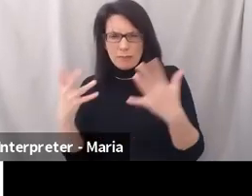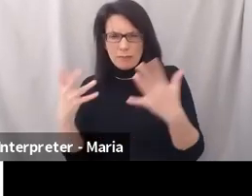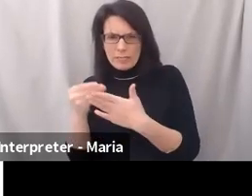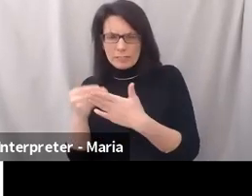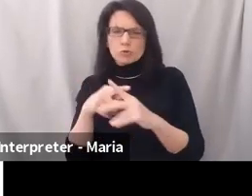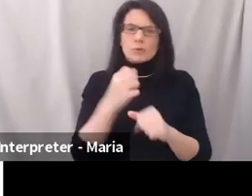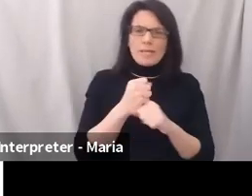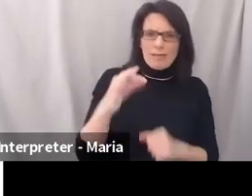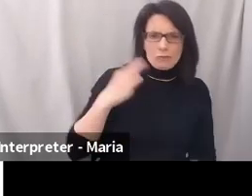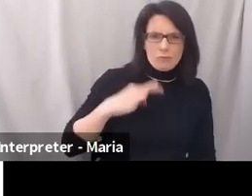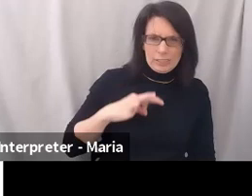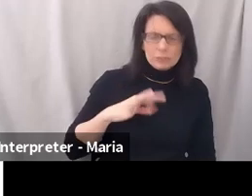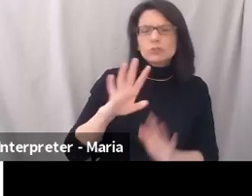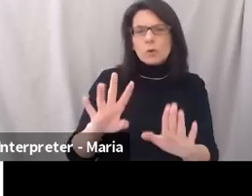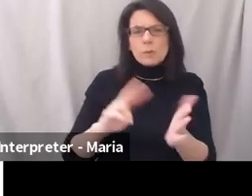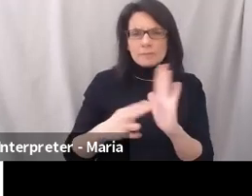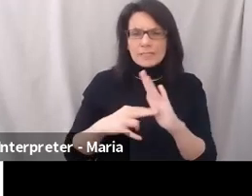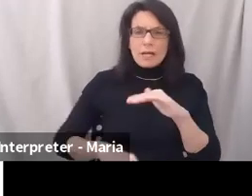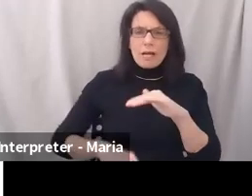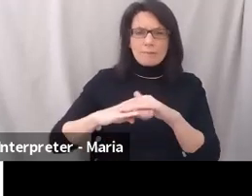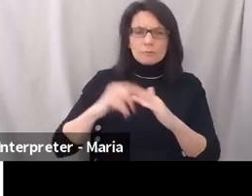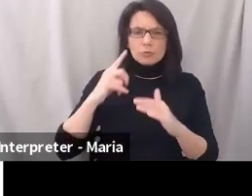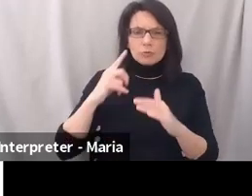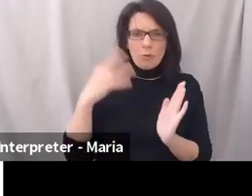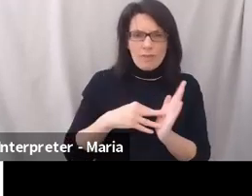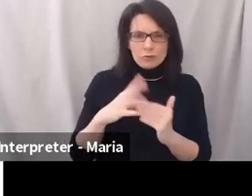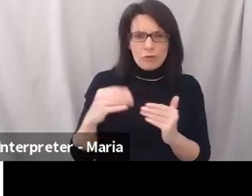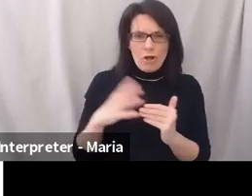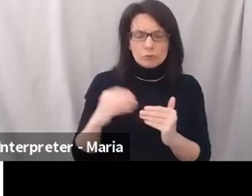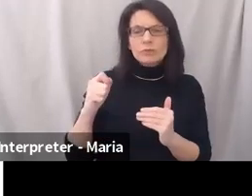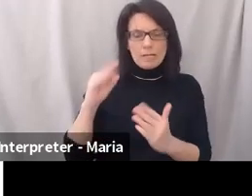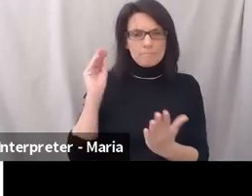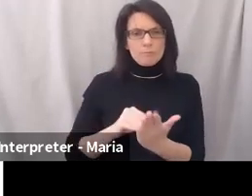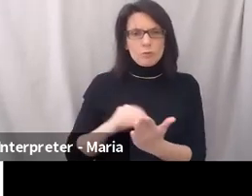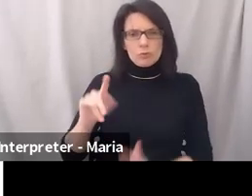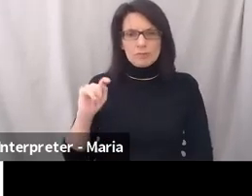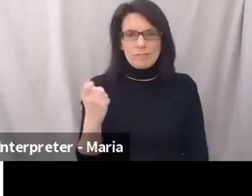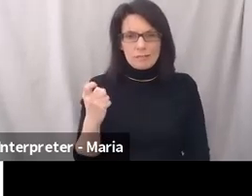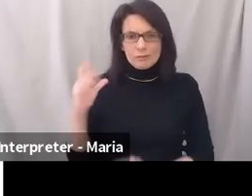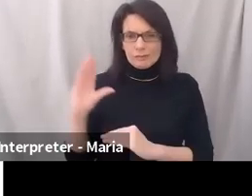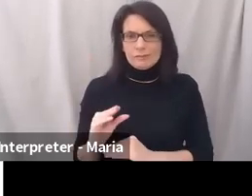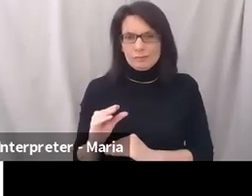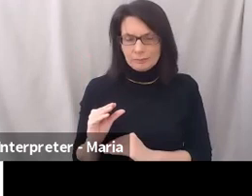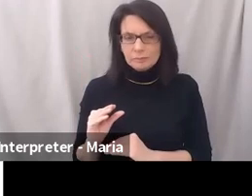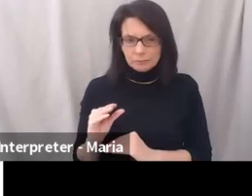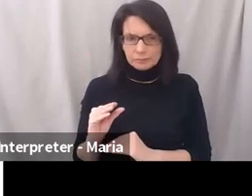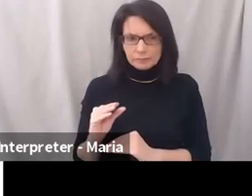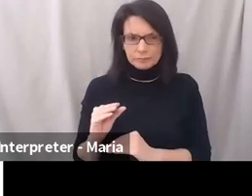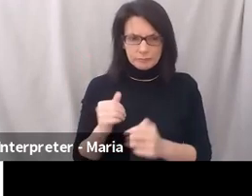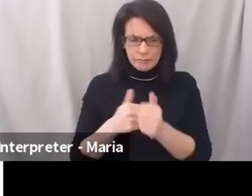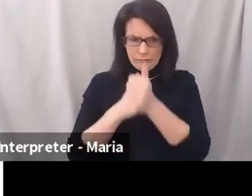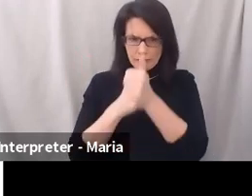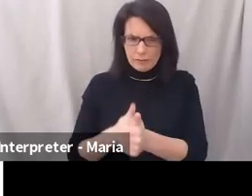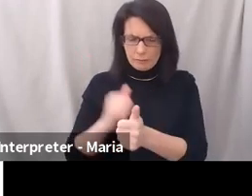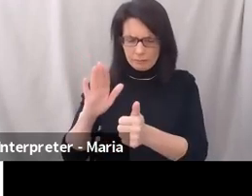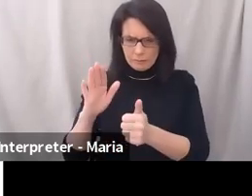claim up to 4,000 in qualified education expenses. So it can be not only education expenses that you